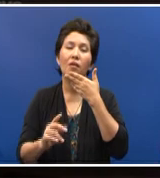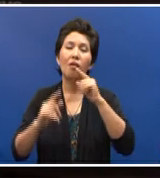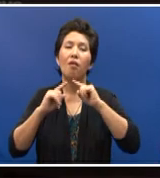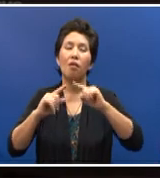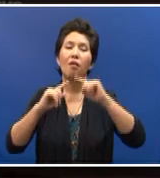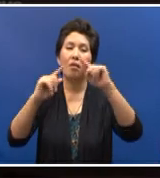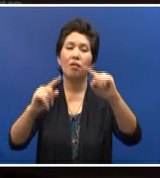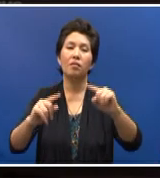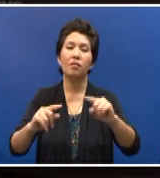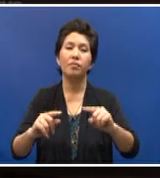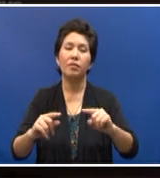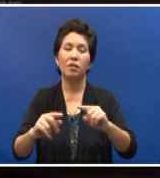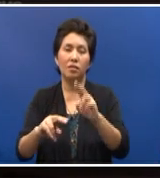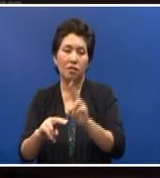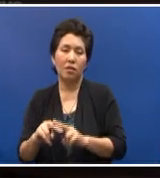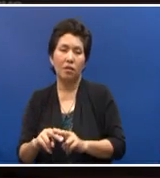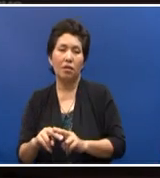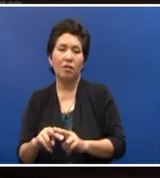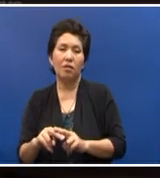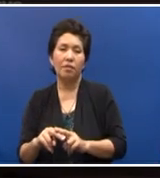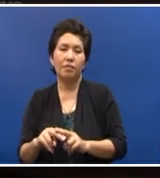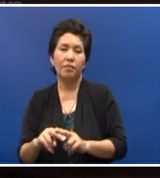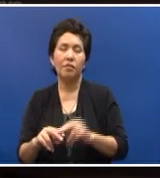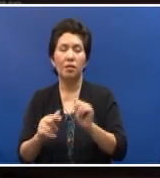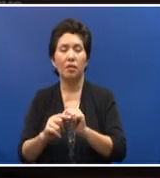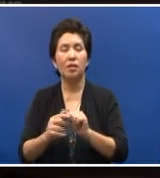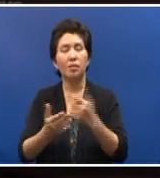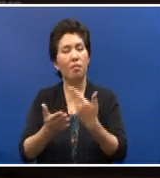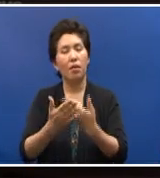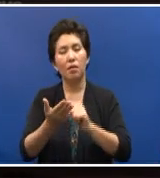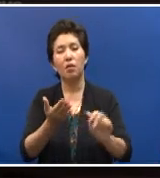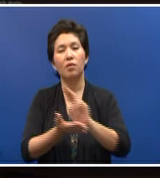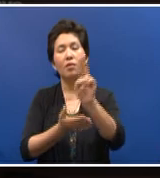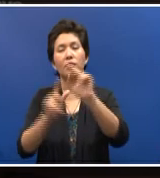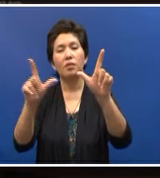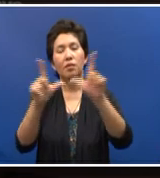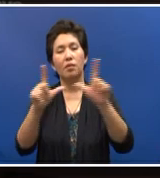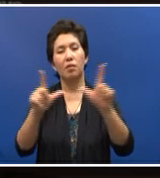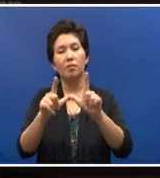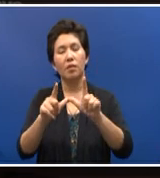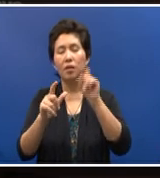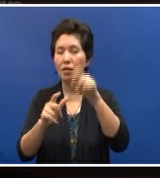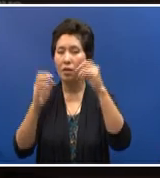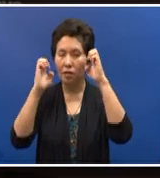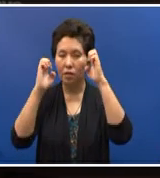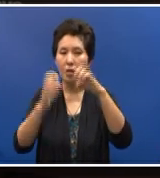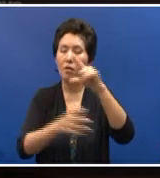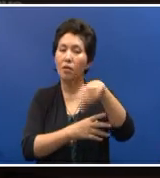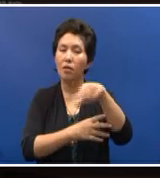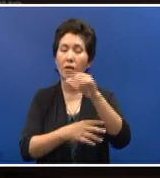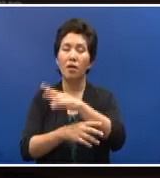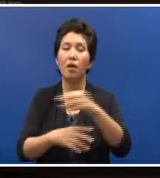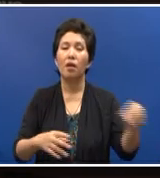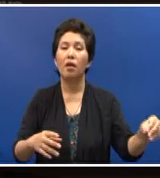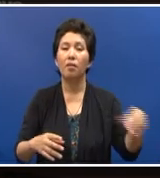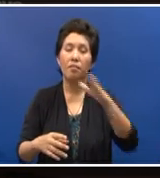to seek for knowledge, okay, even up to university level. Okay, and with qualifications and certificates, parents